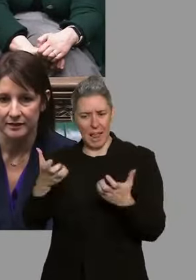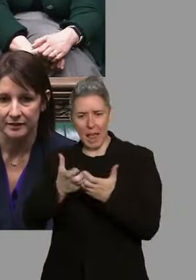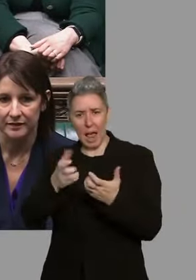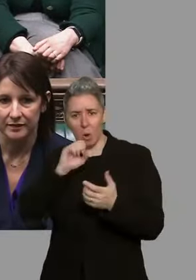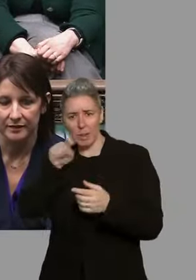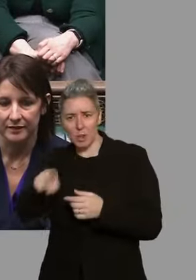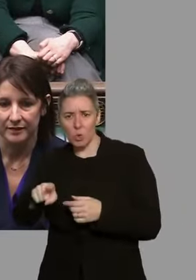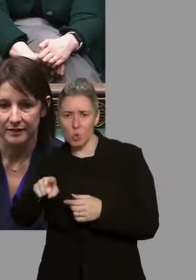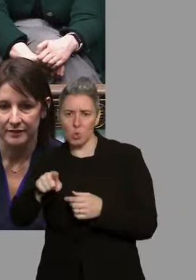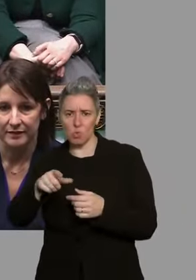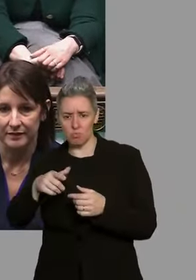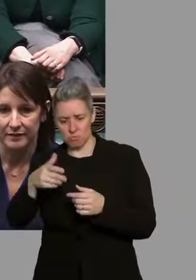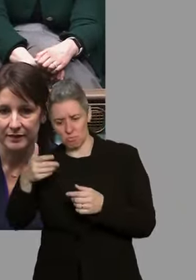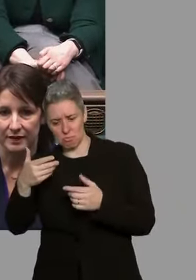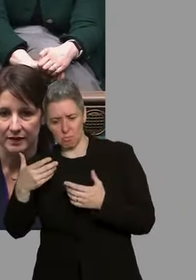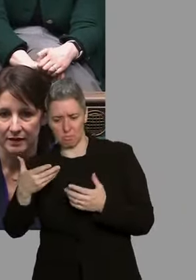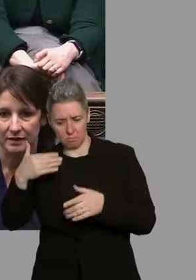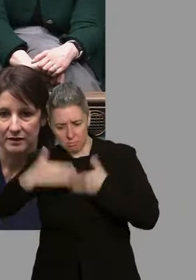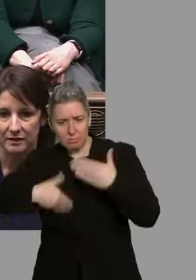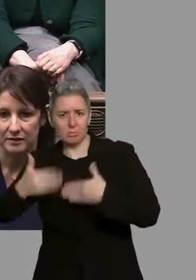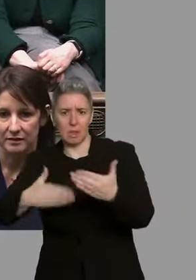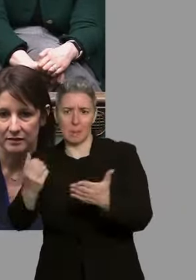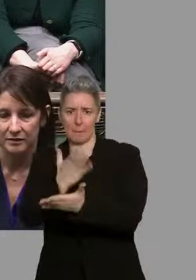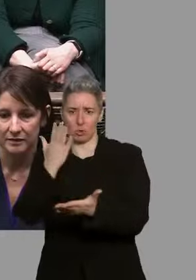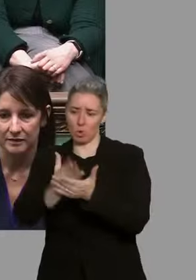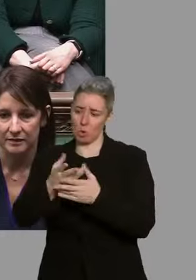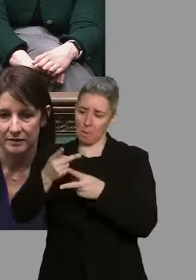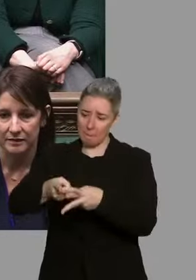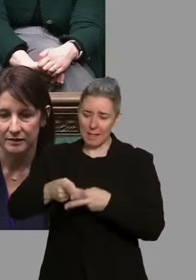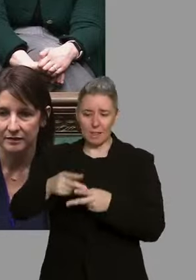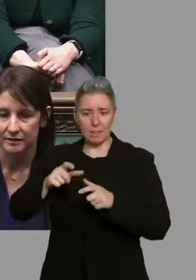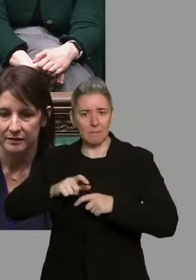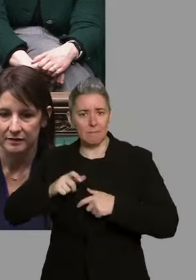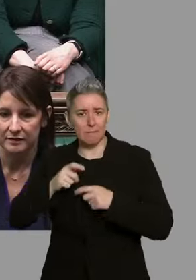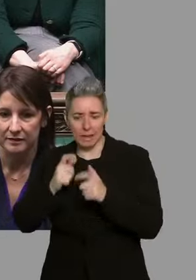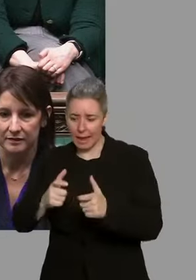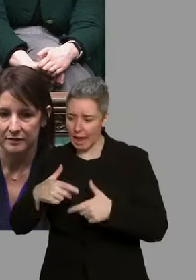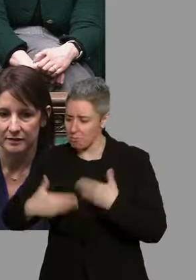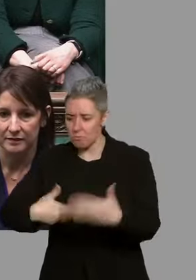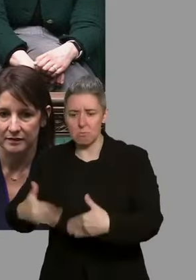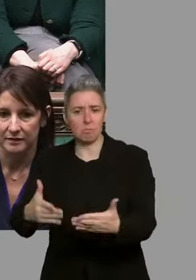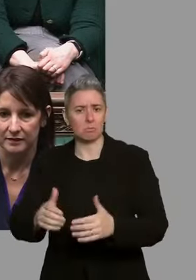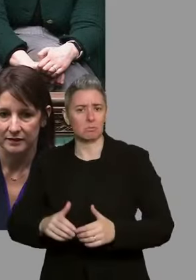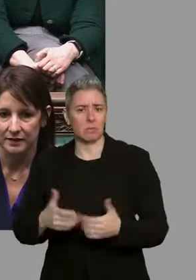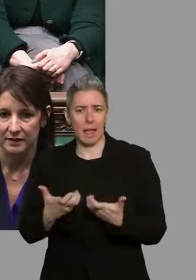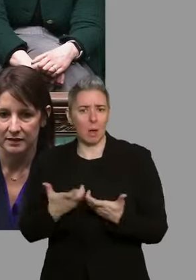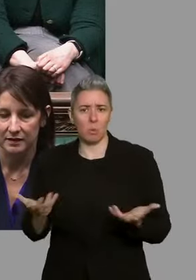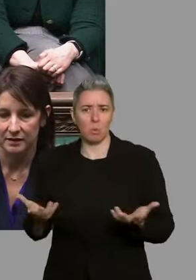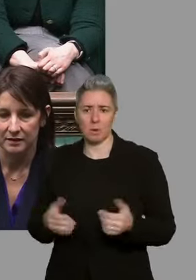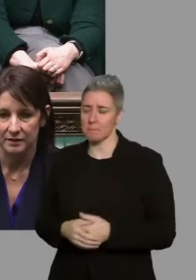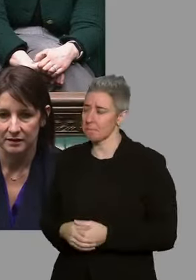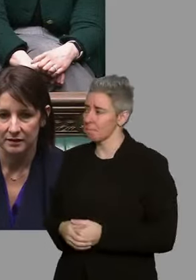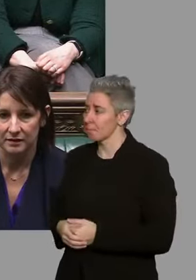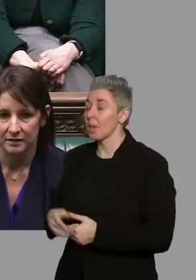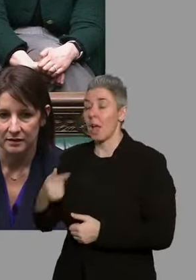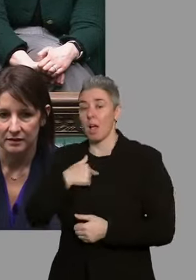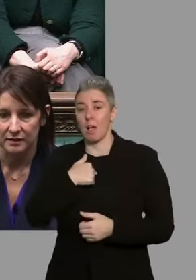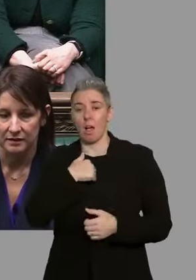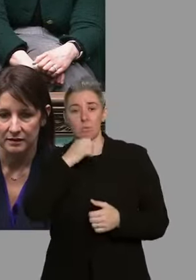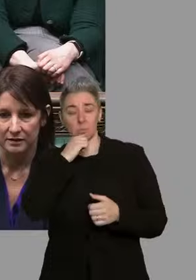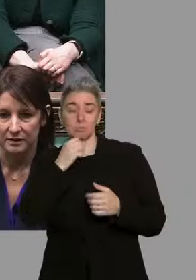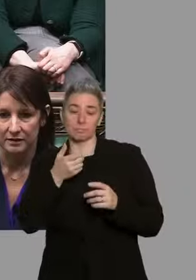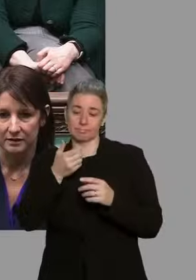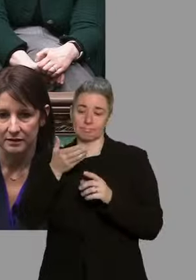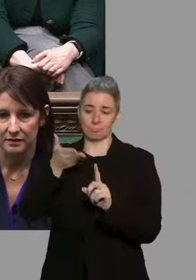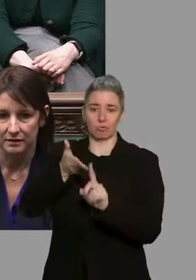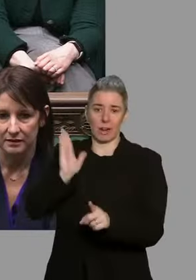in providing support to people at the end of their life and understand the challenges that they face. Most hospices receive funding